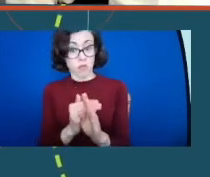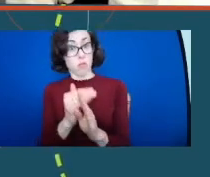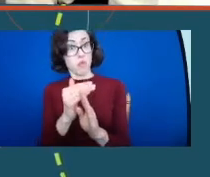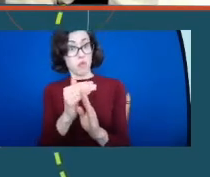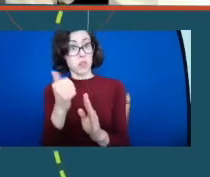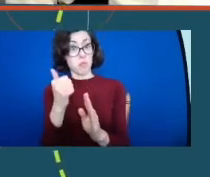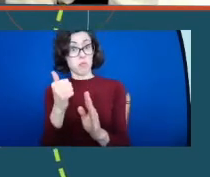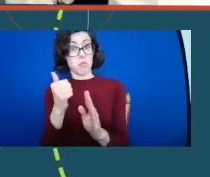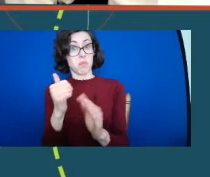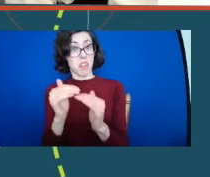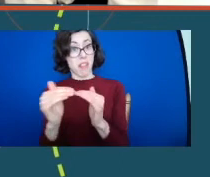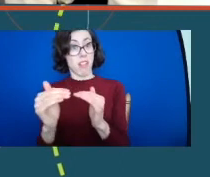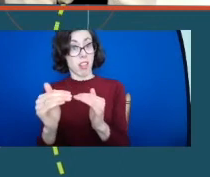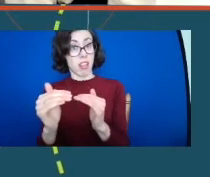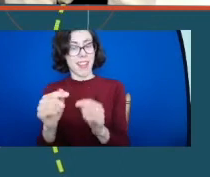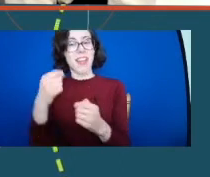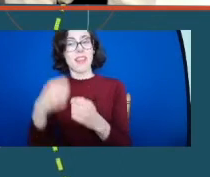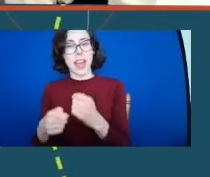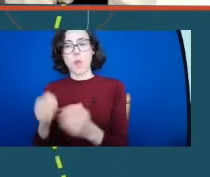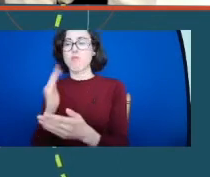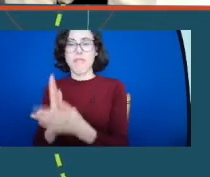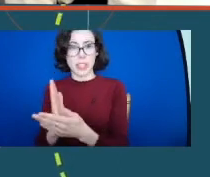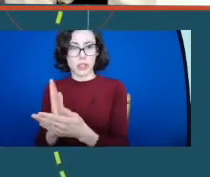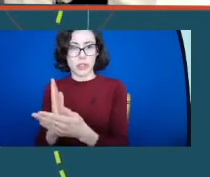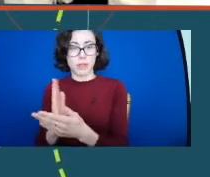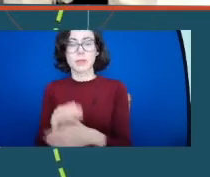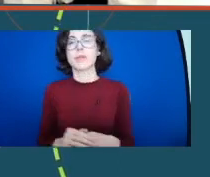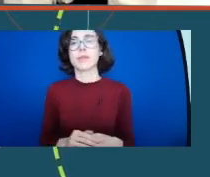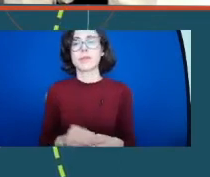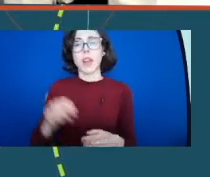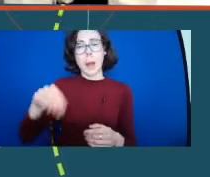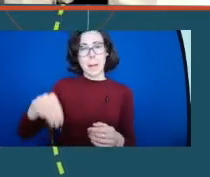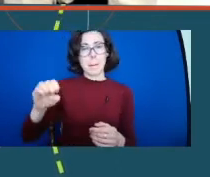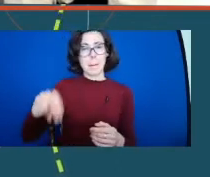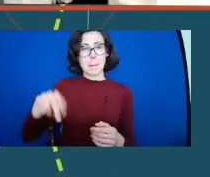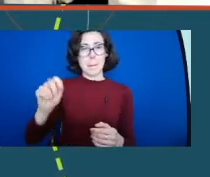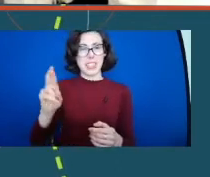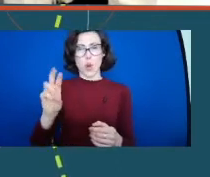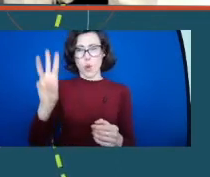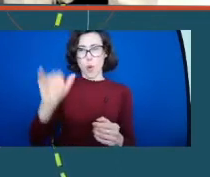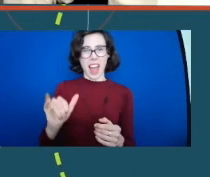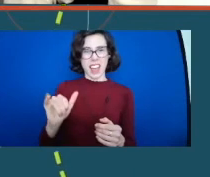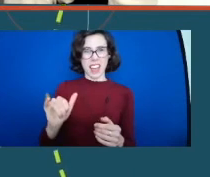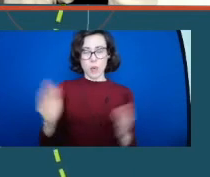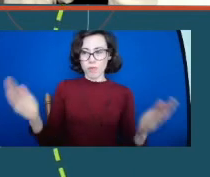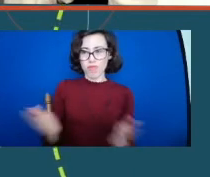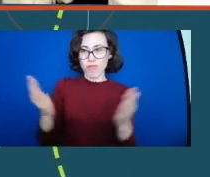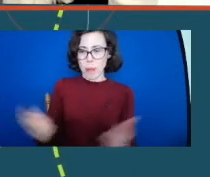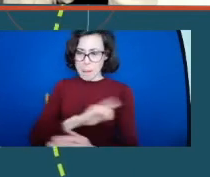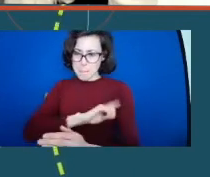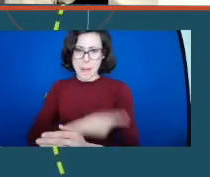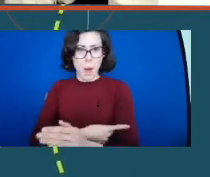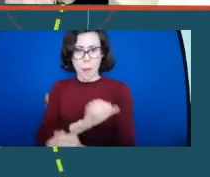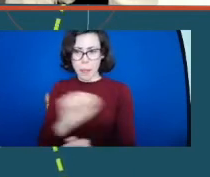we can get into the prevention mode. So Mentor was created to empower stakeholders to manage their own health, people